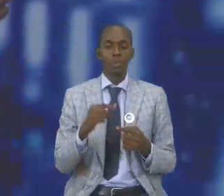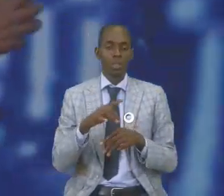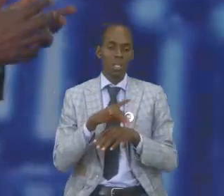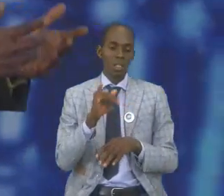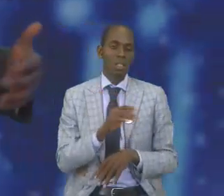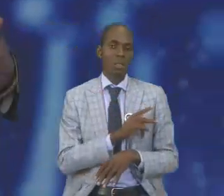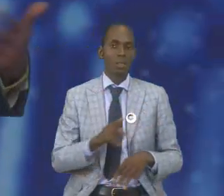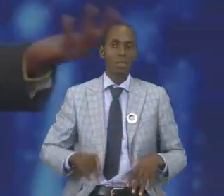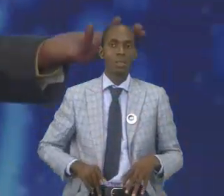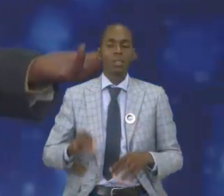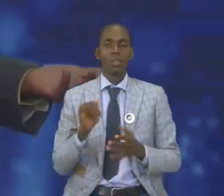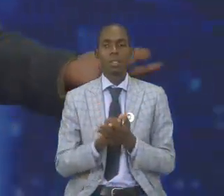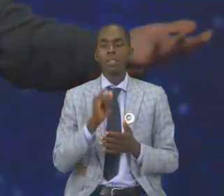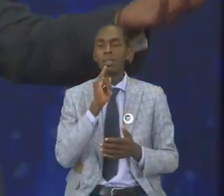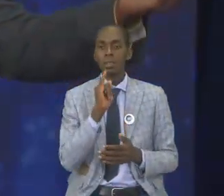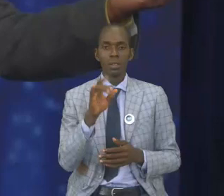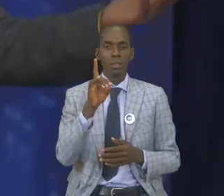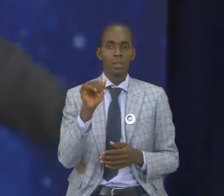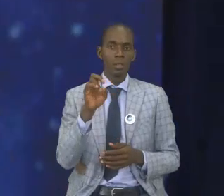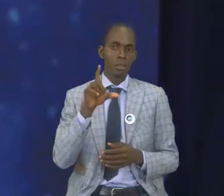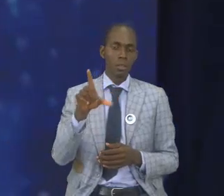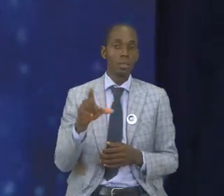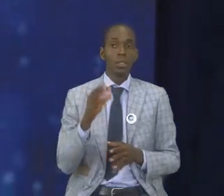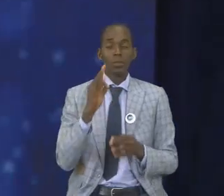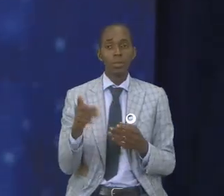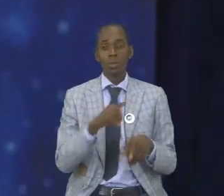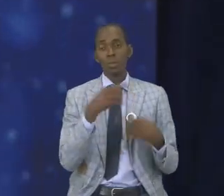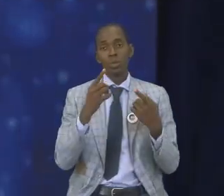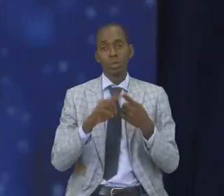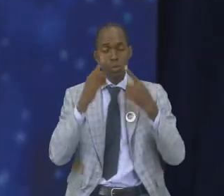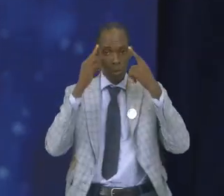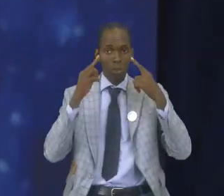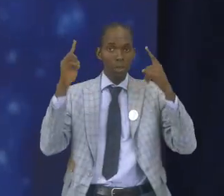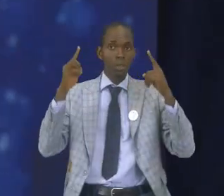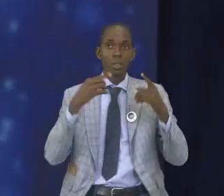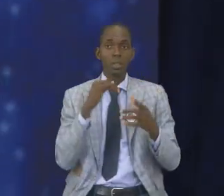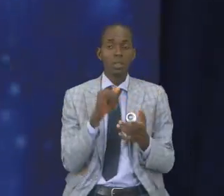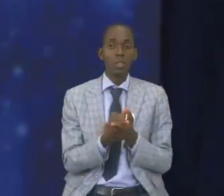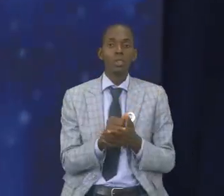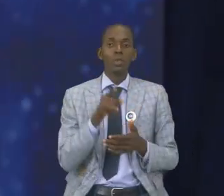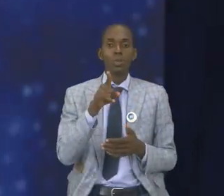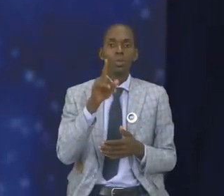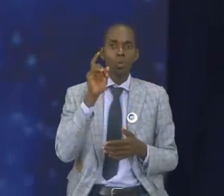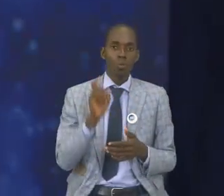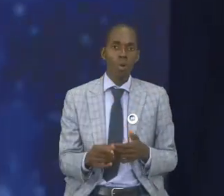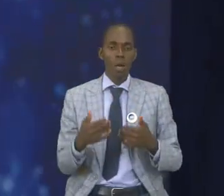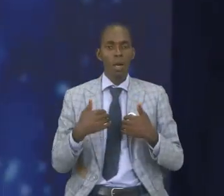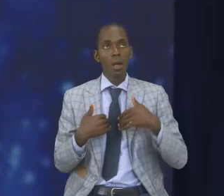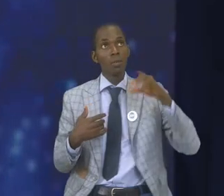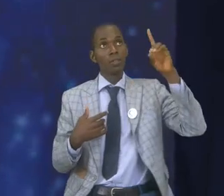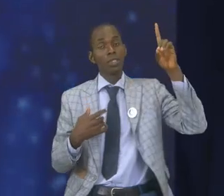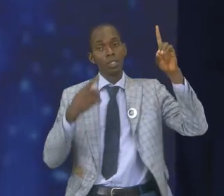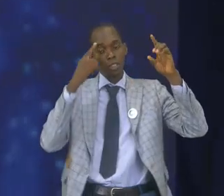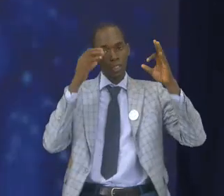Daniel. And if we're going to excel, that's what the Lord is calling us to. He's saying we must have D, decision